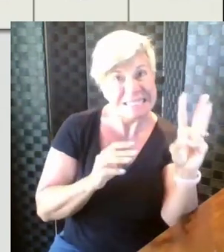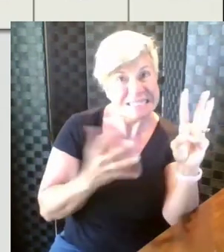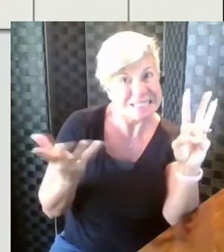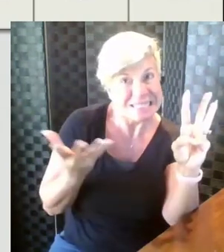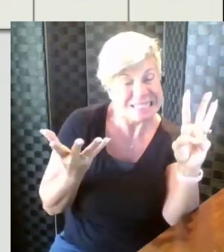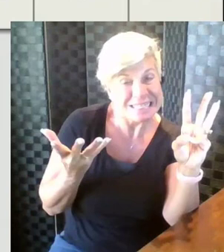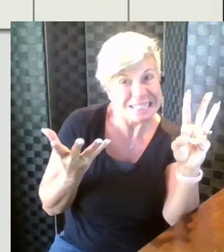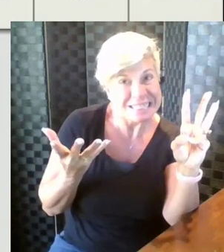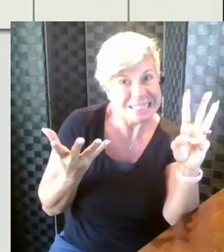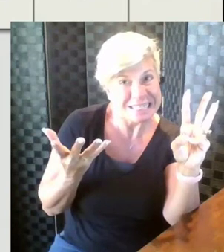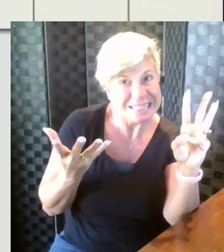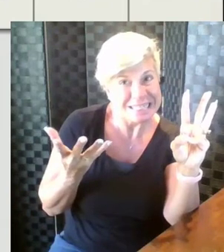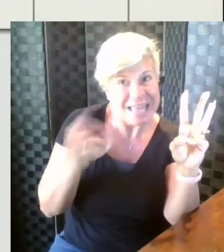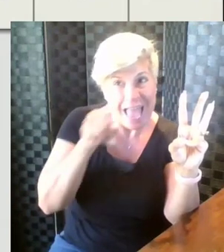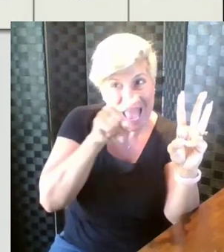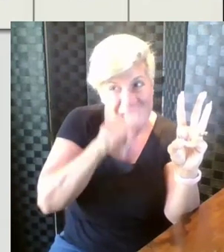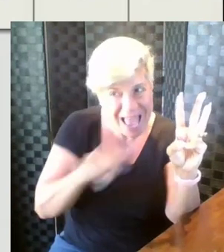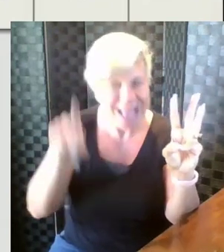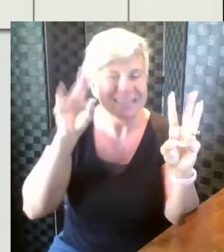6,